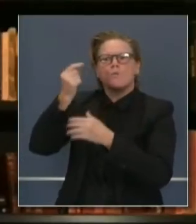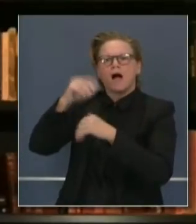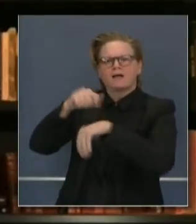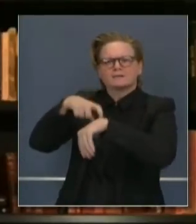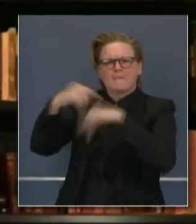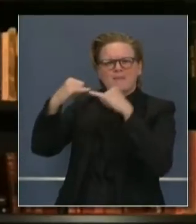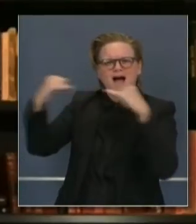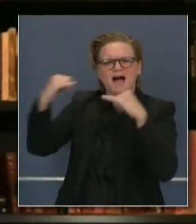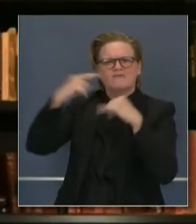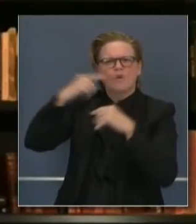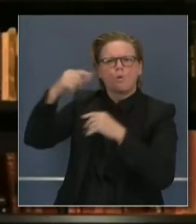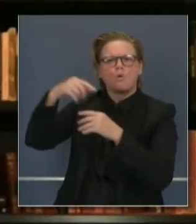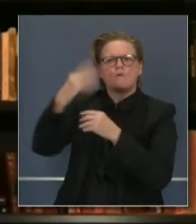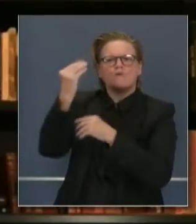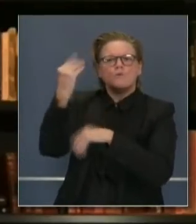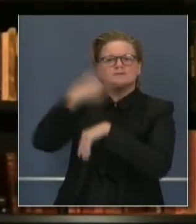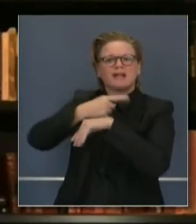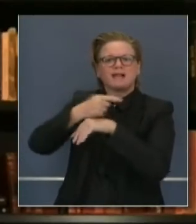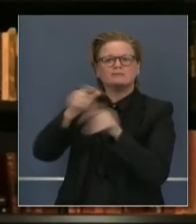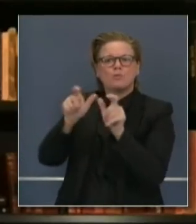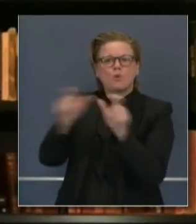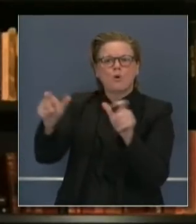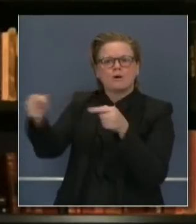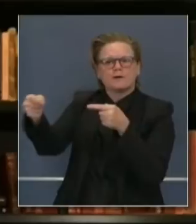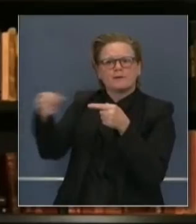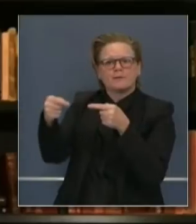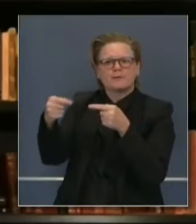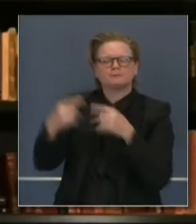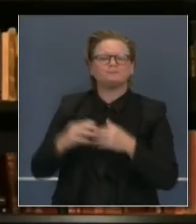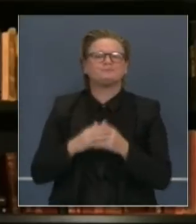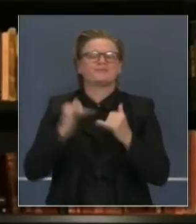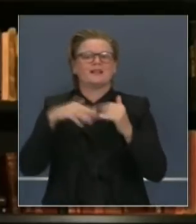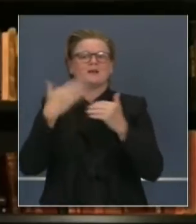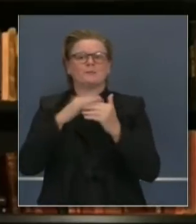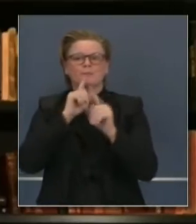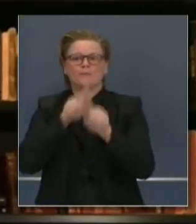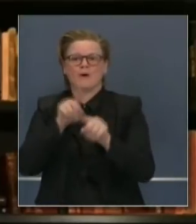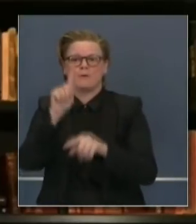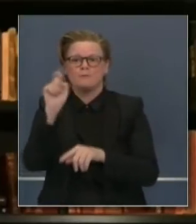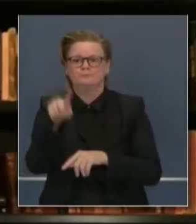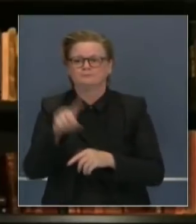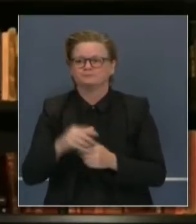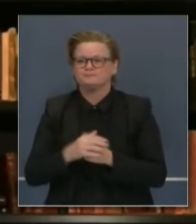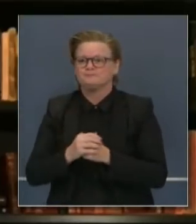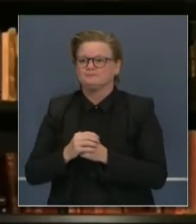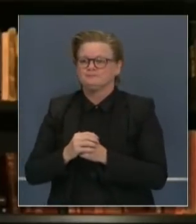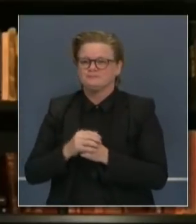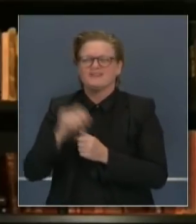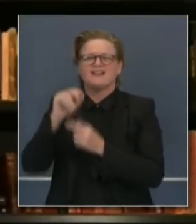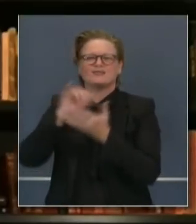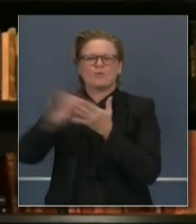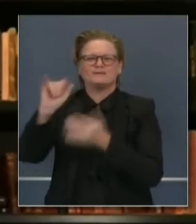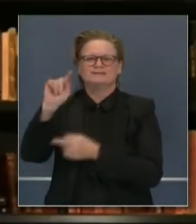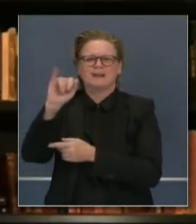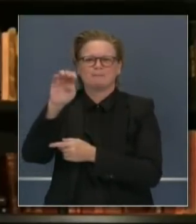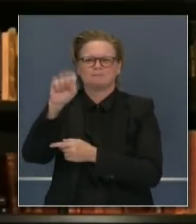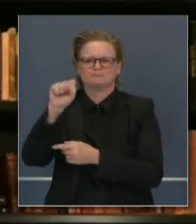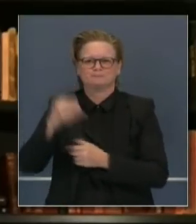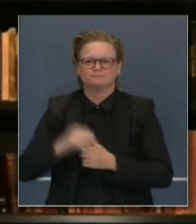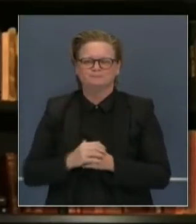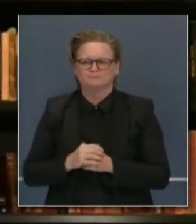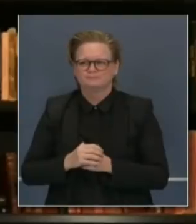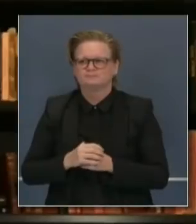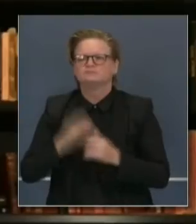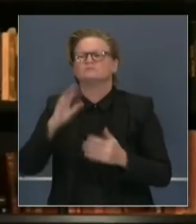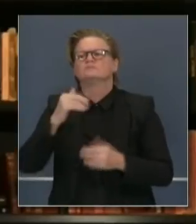John Myers, LA Times. Yeah, thank you, Governor. I know you may want Dr. Galley to take a crack at this